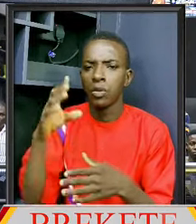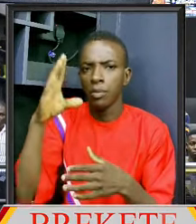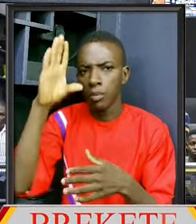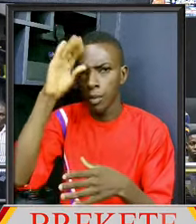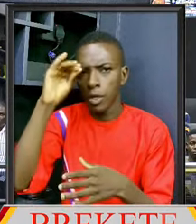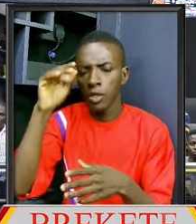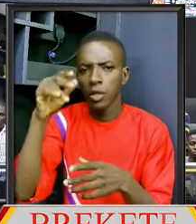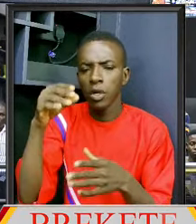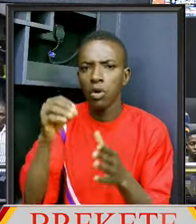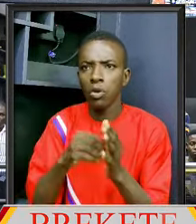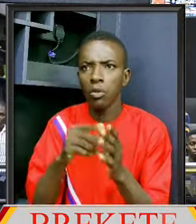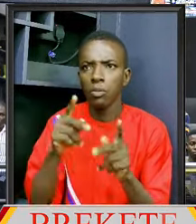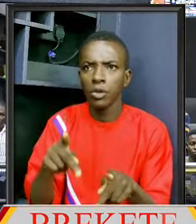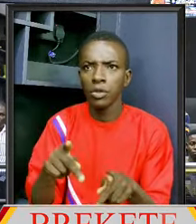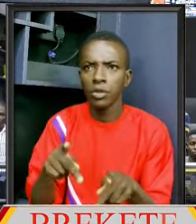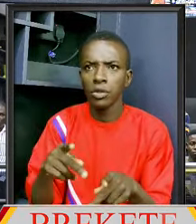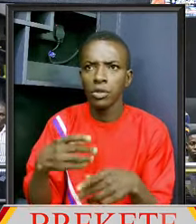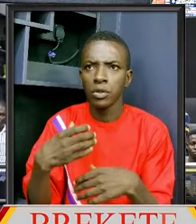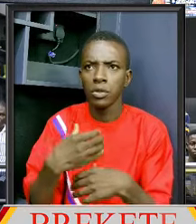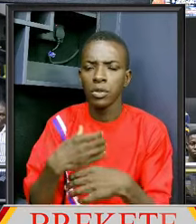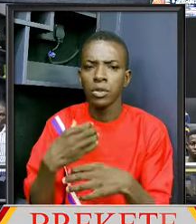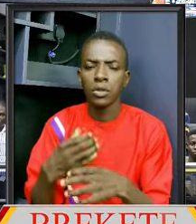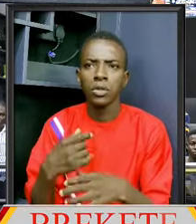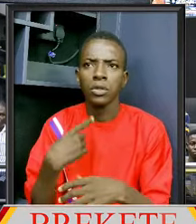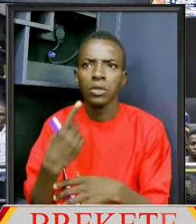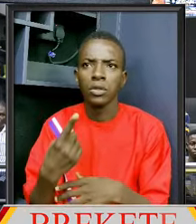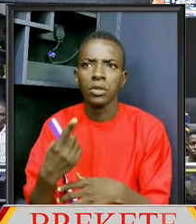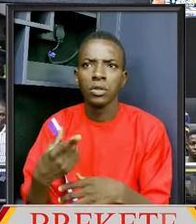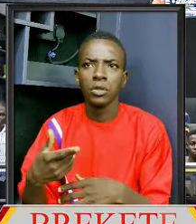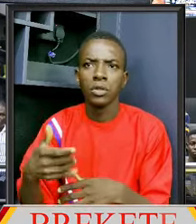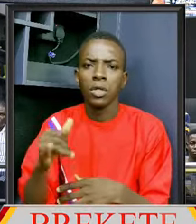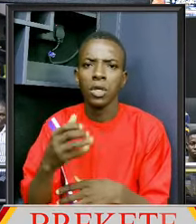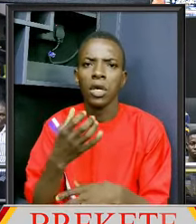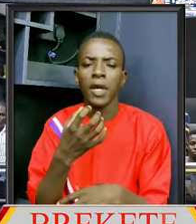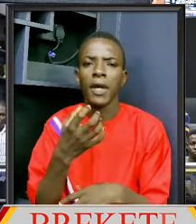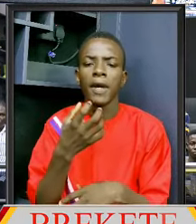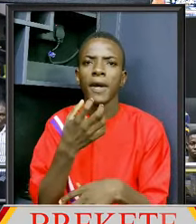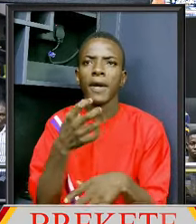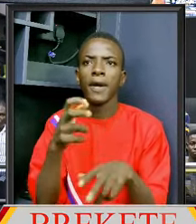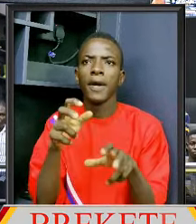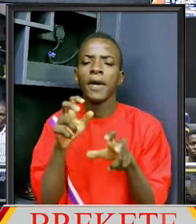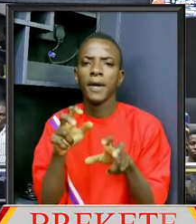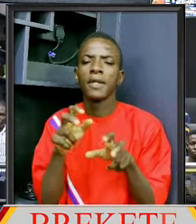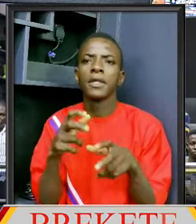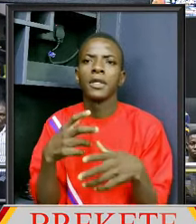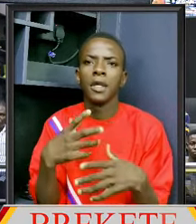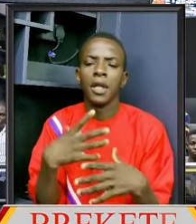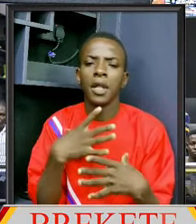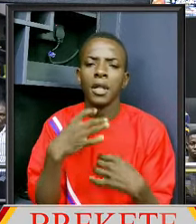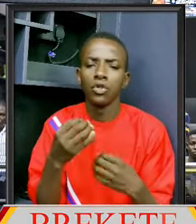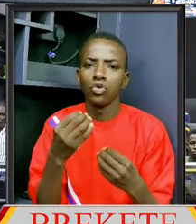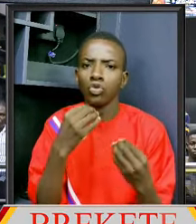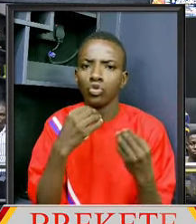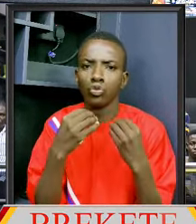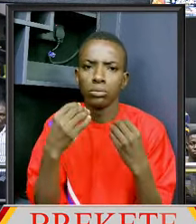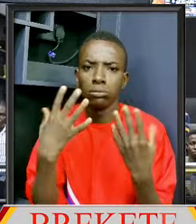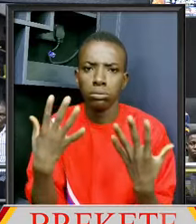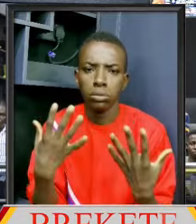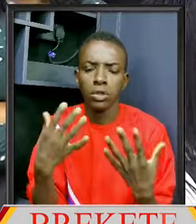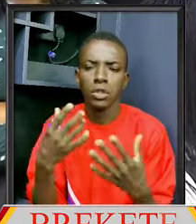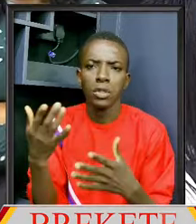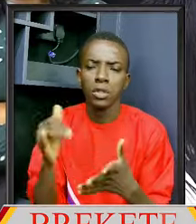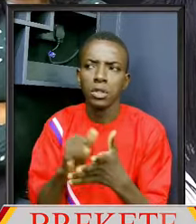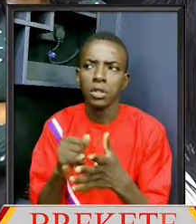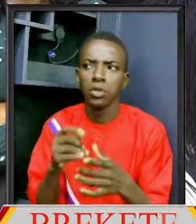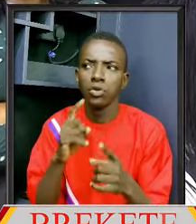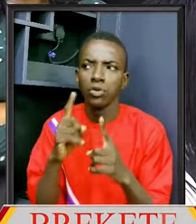now their own person, Christian, nine talk say they are greedy, they like to chop. You see, this thing